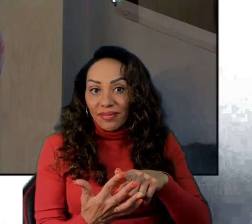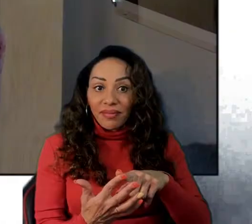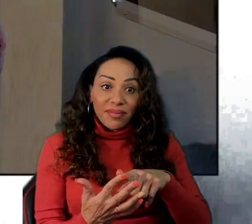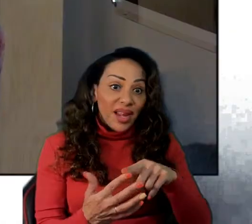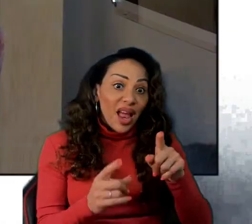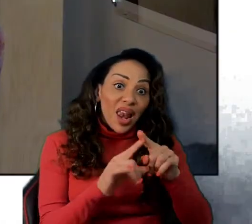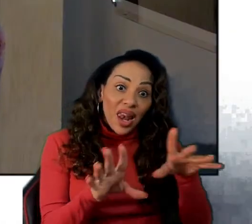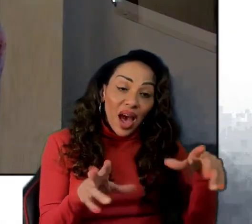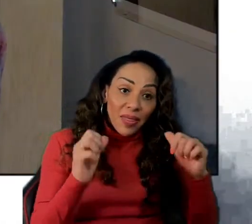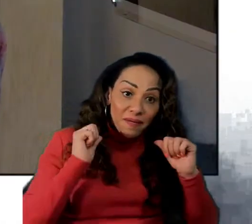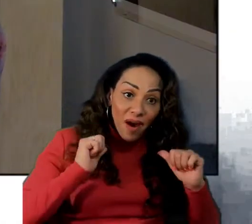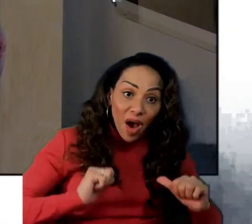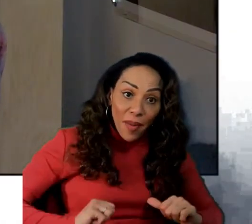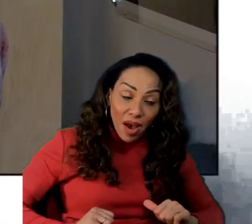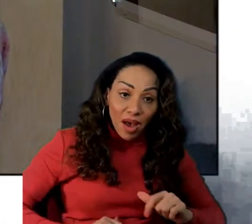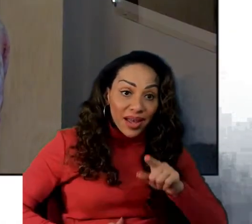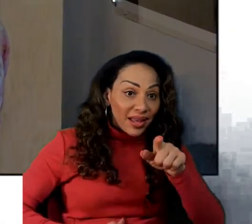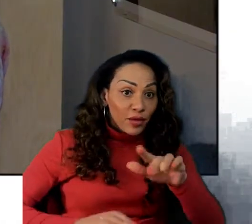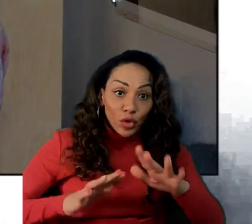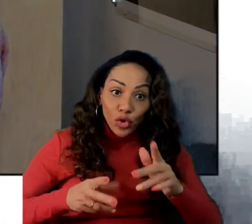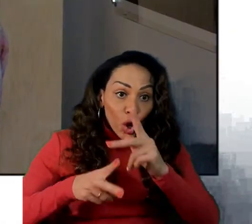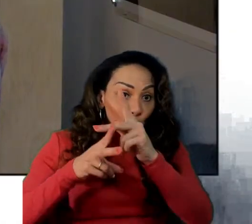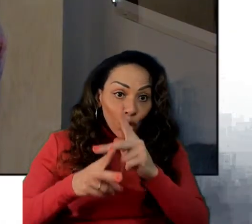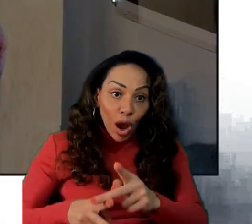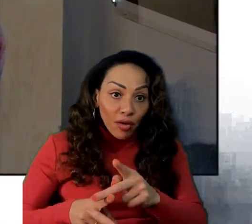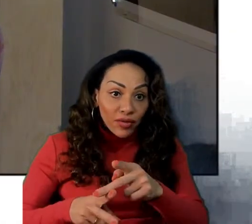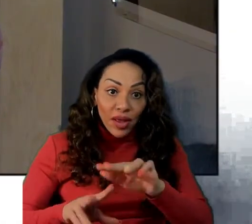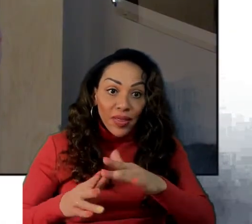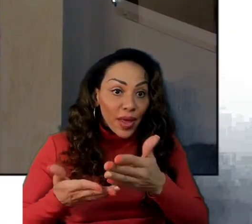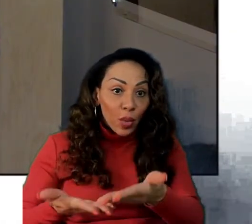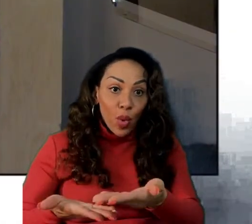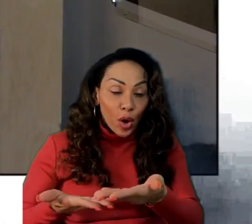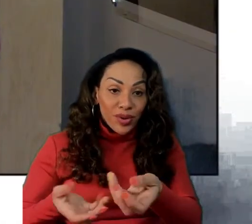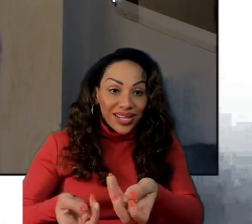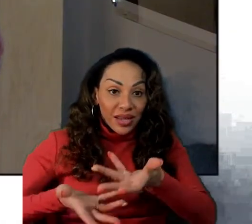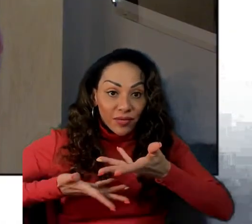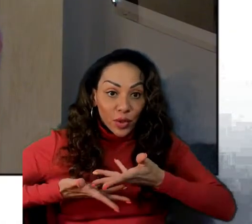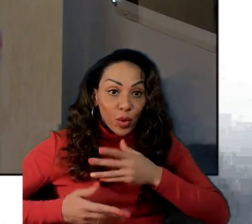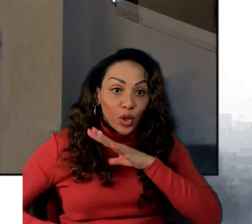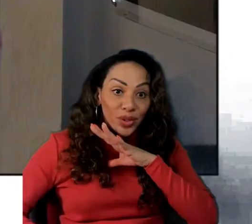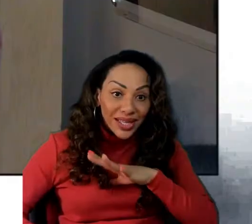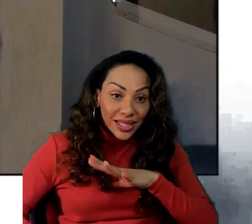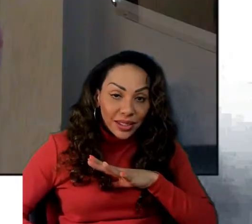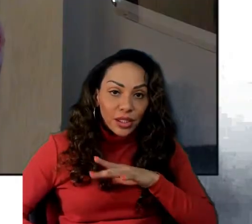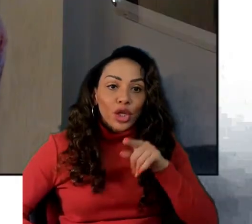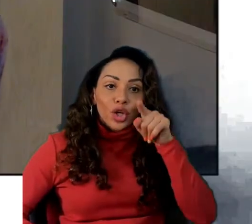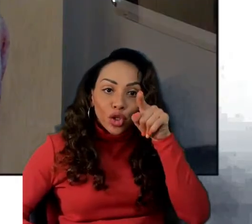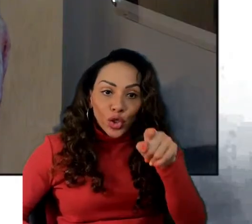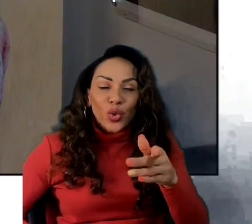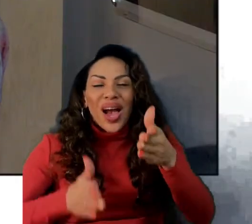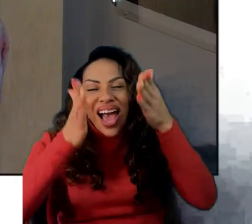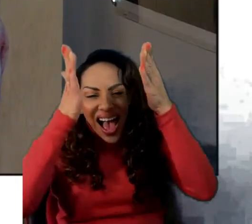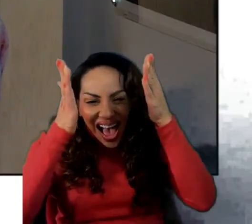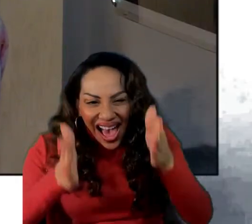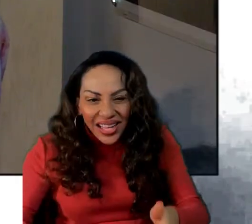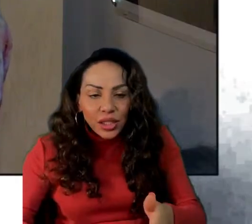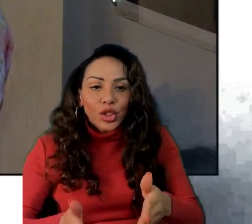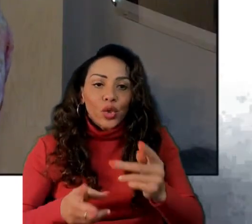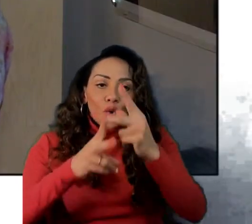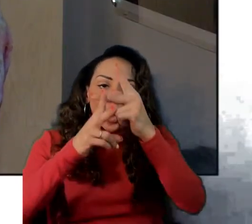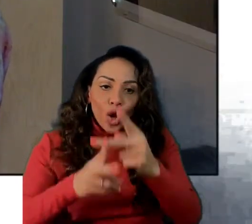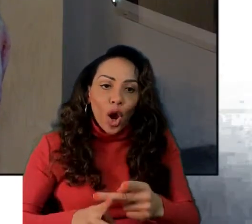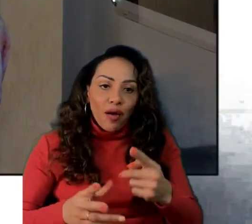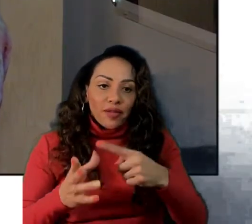they won't provide you with the income that you require. In your case, you have to look after your algae. So it's one of